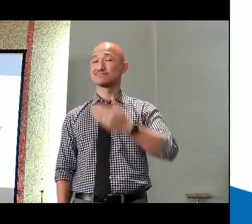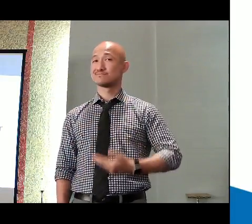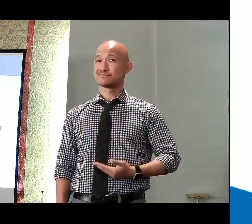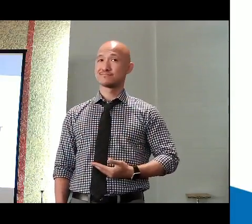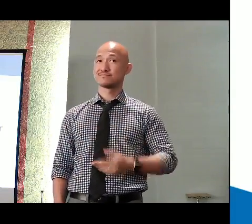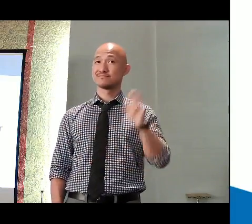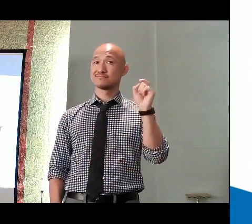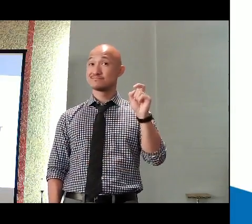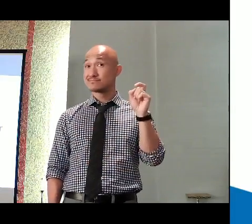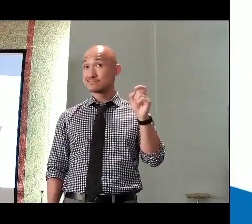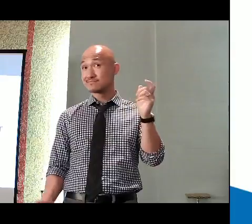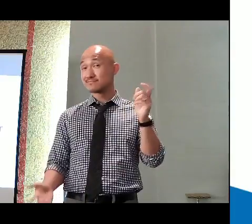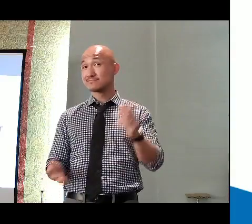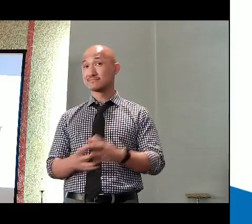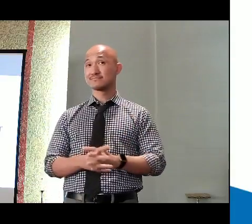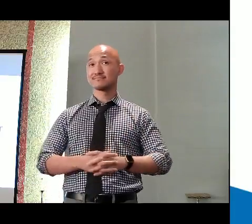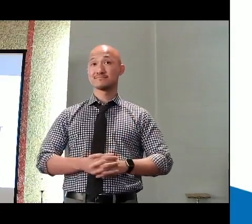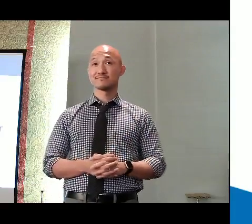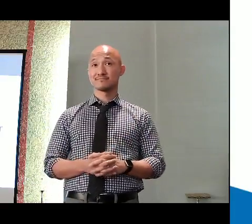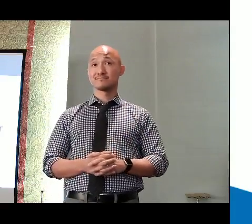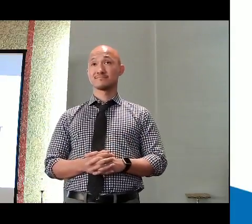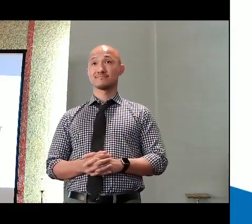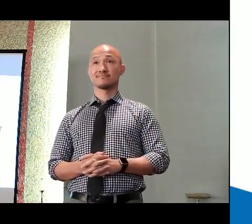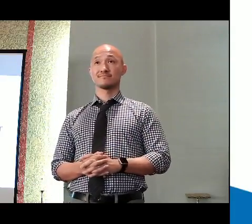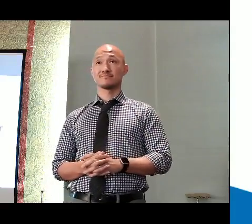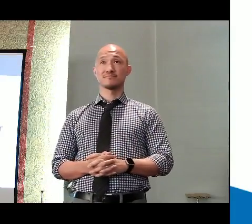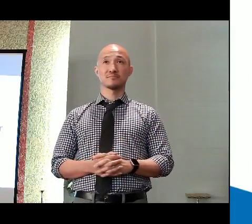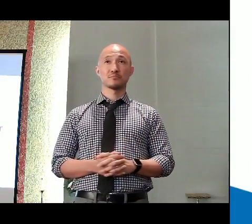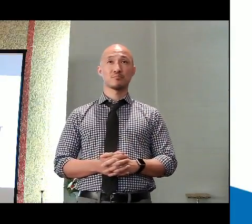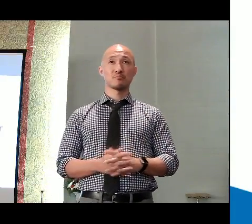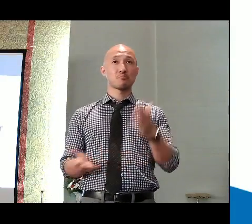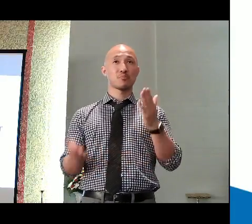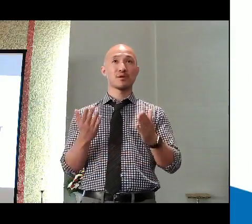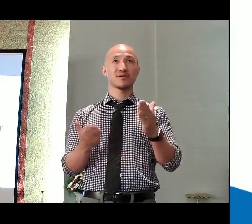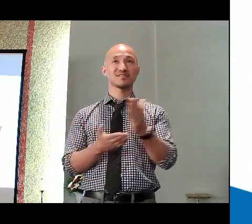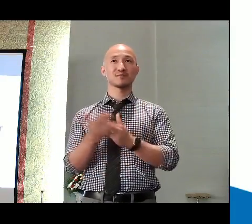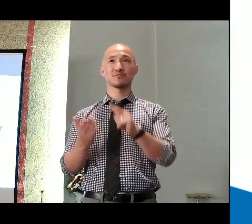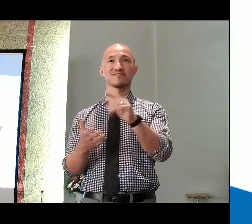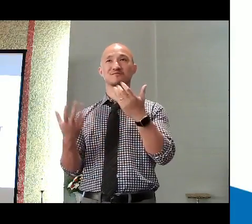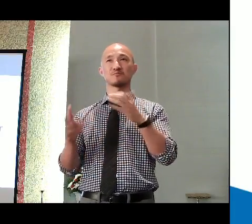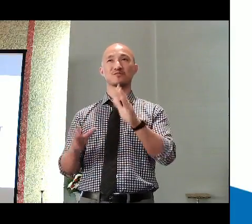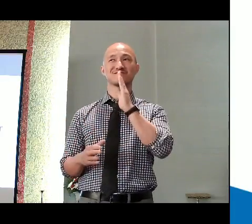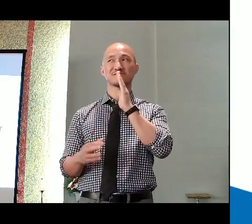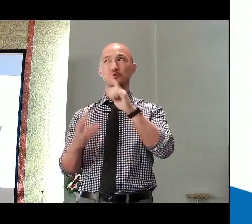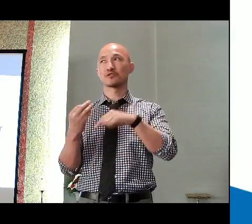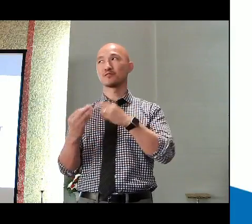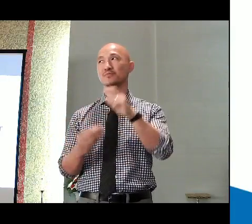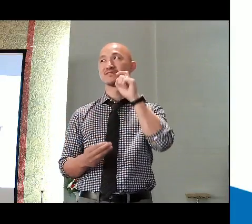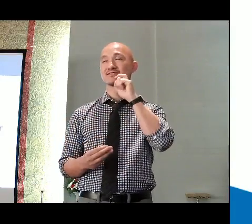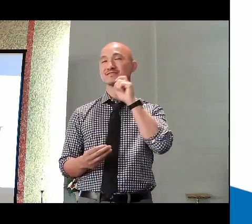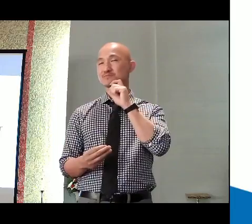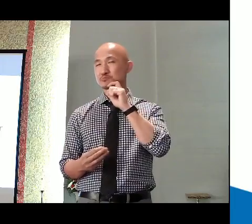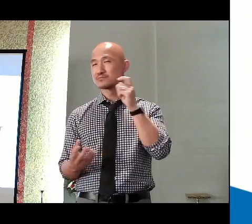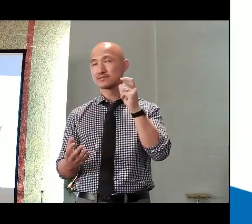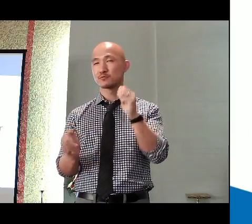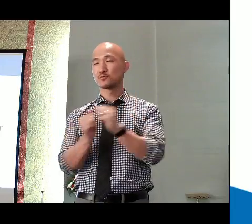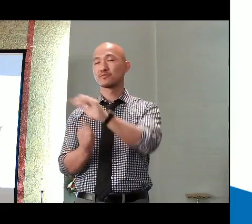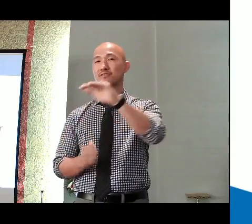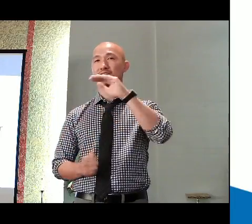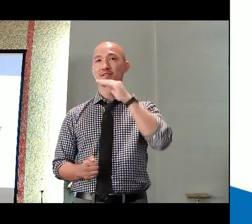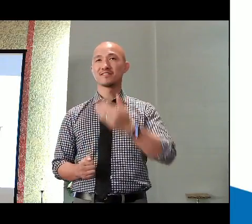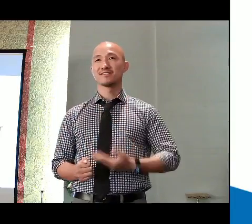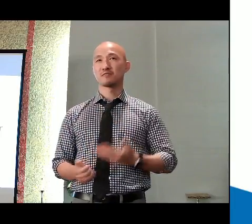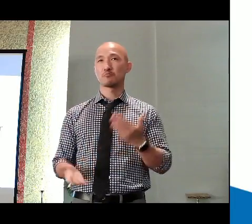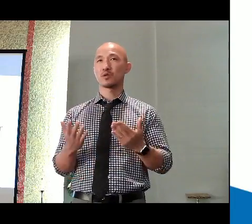20, 25, 30, 35. You know, and she comes, she's telling you, Daddy, you know, I really like